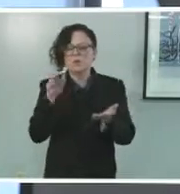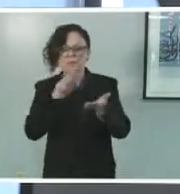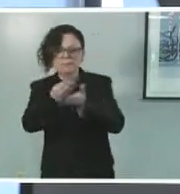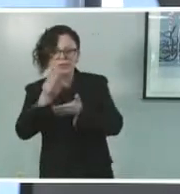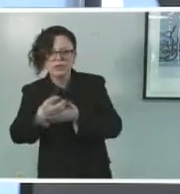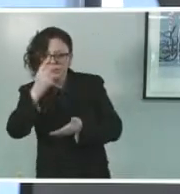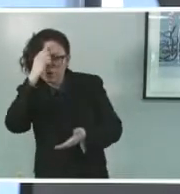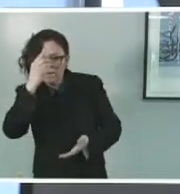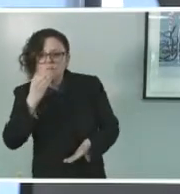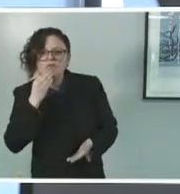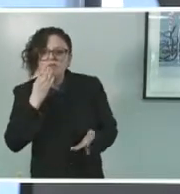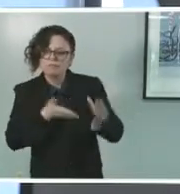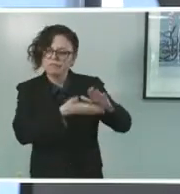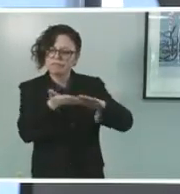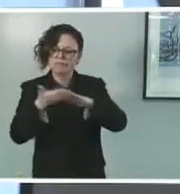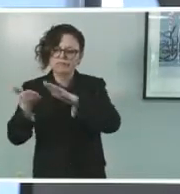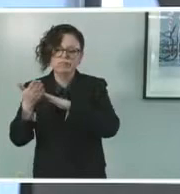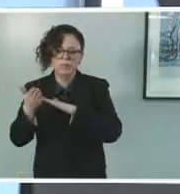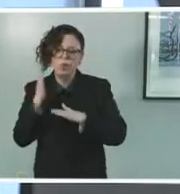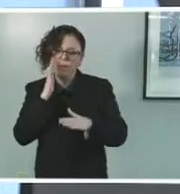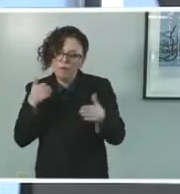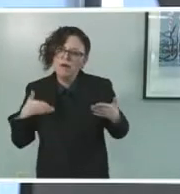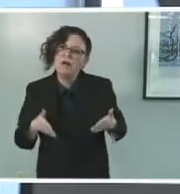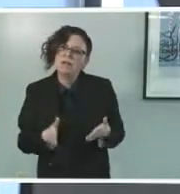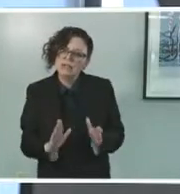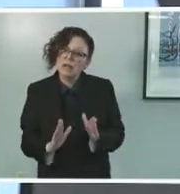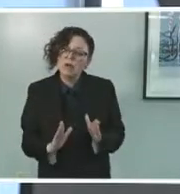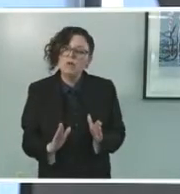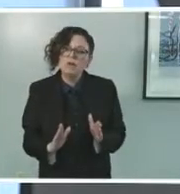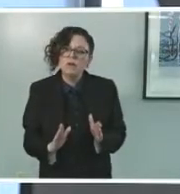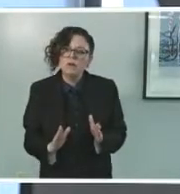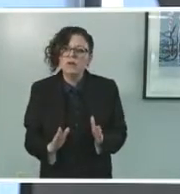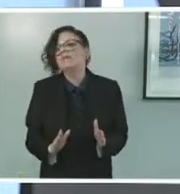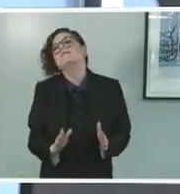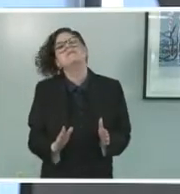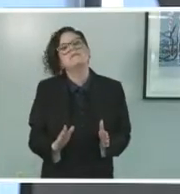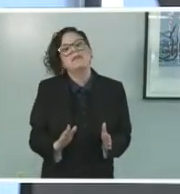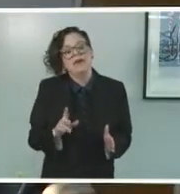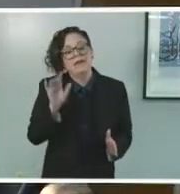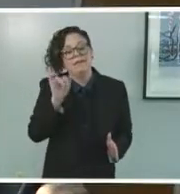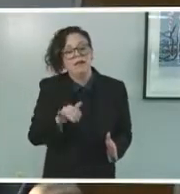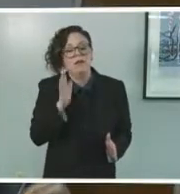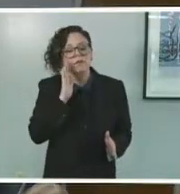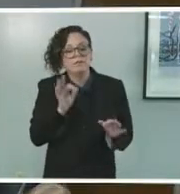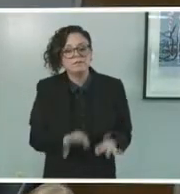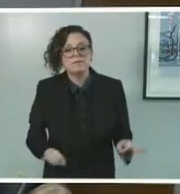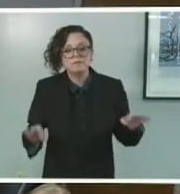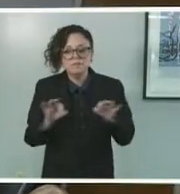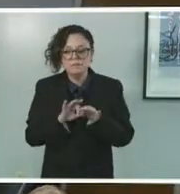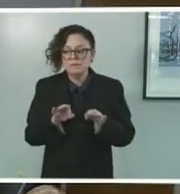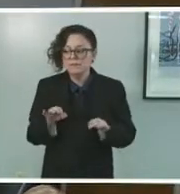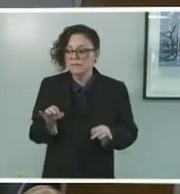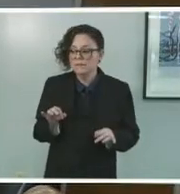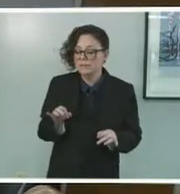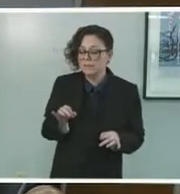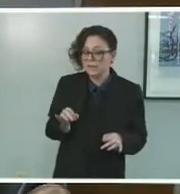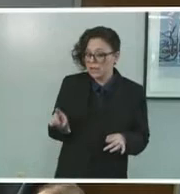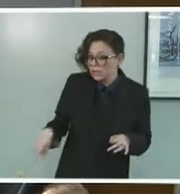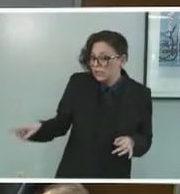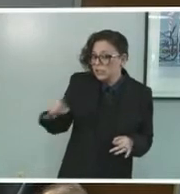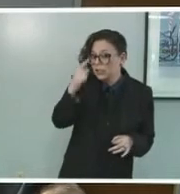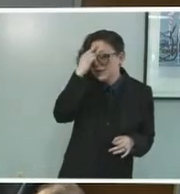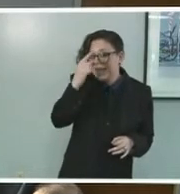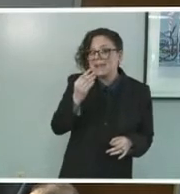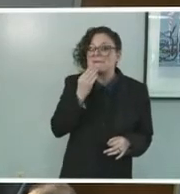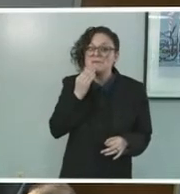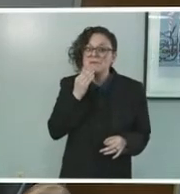businesses, we would definitely allow. That may take some care of some of these, but especially that. So does food extend to, say, a snow